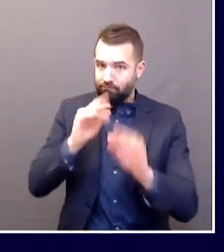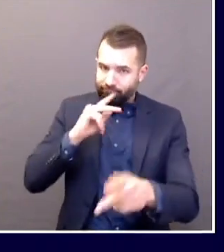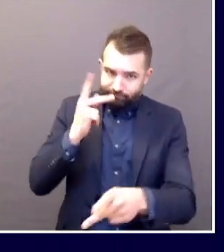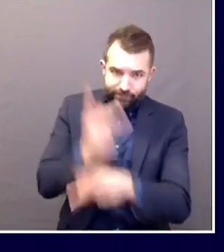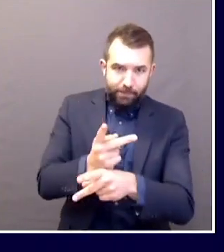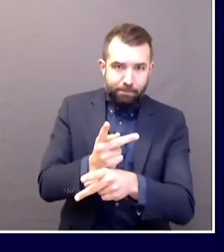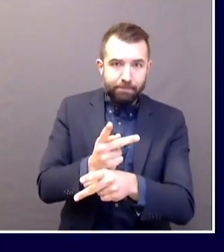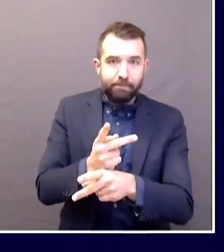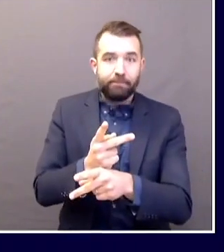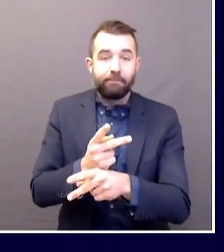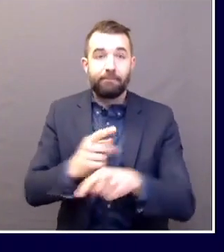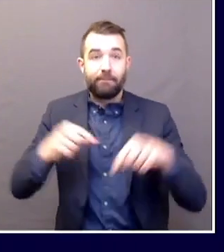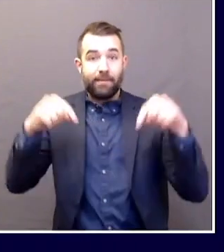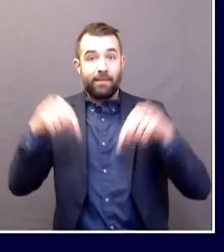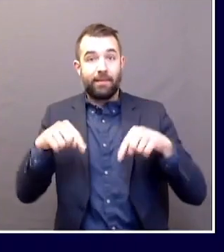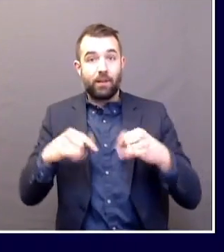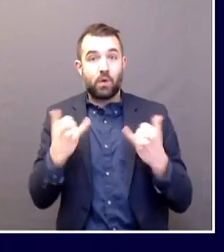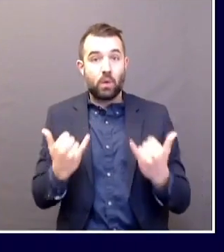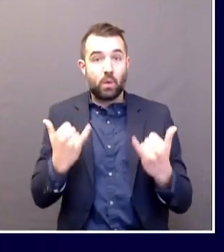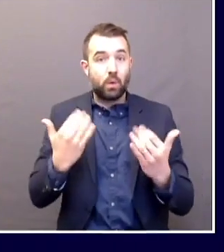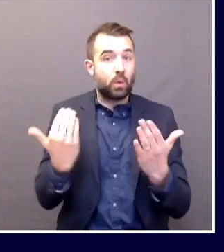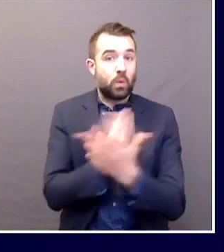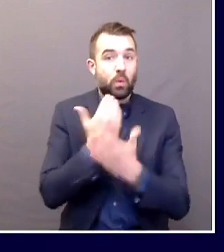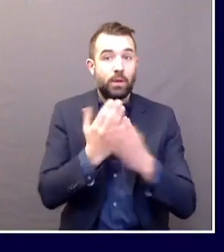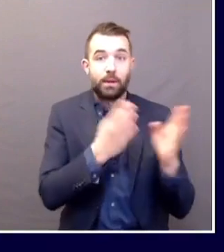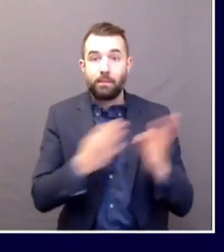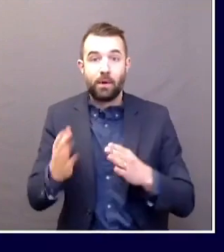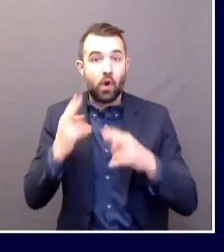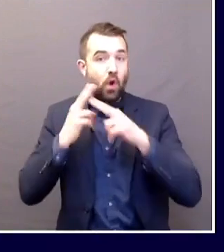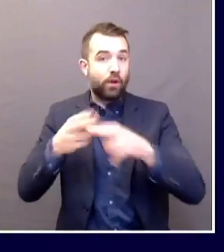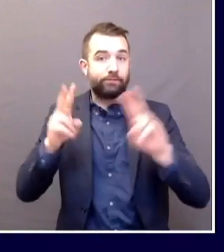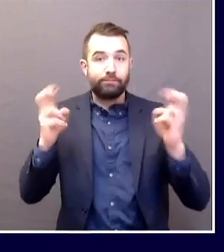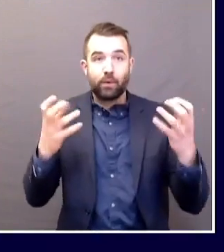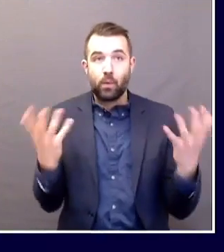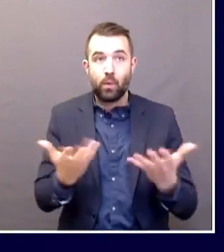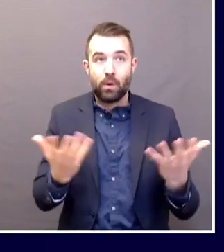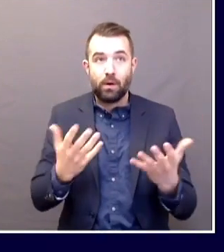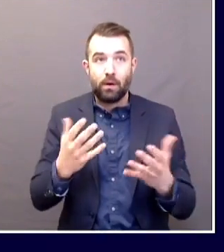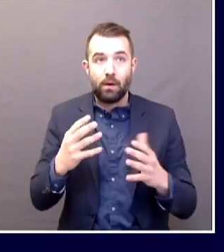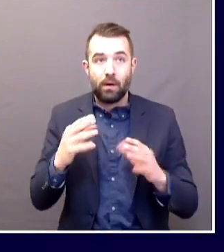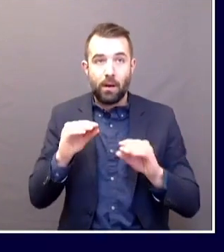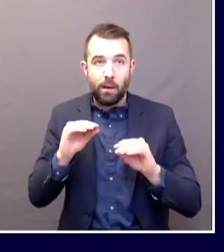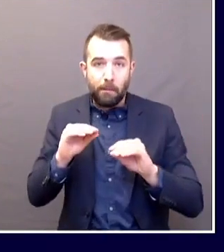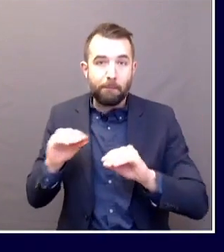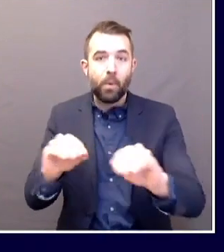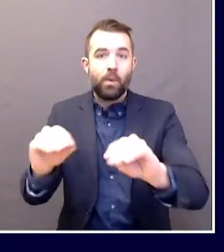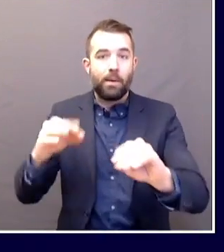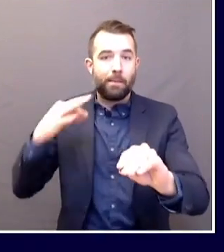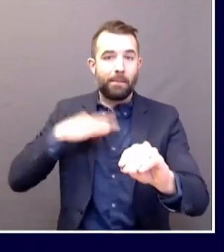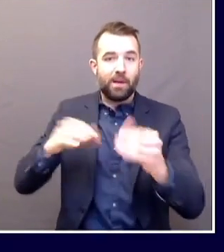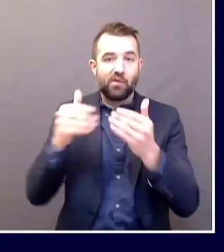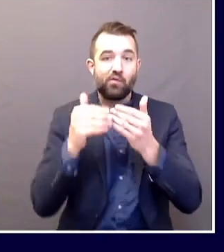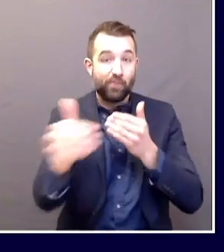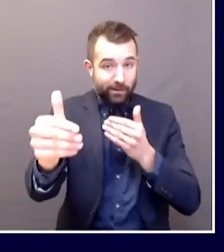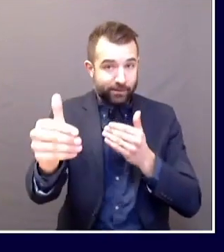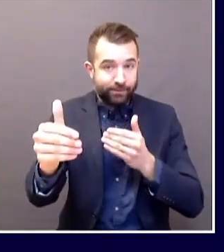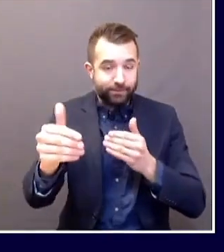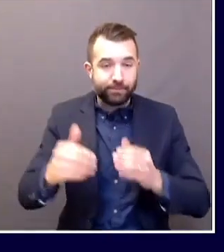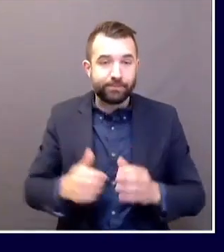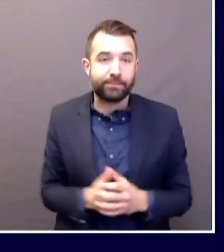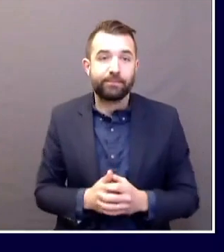approach to public health and to protecting public health and supporting Maine's economy. The plan has three primary